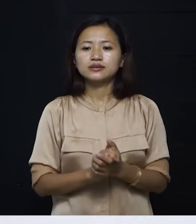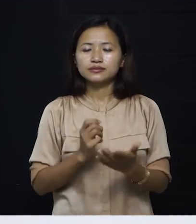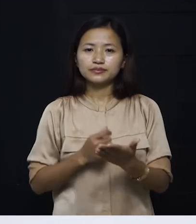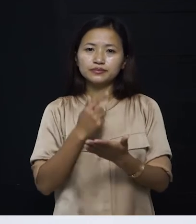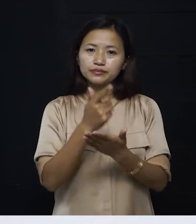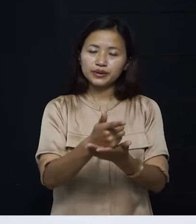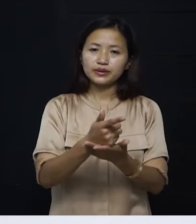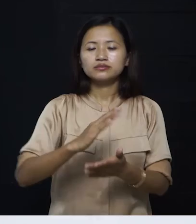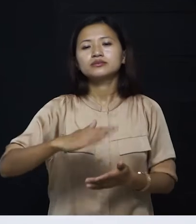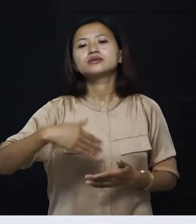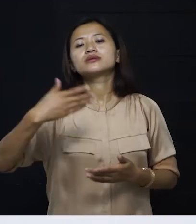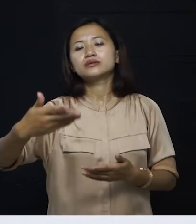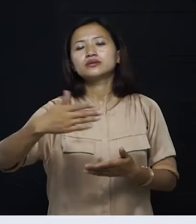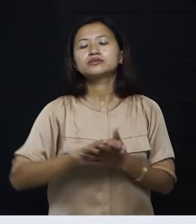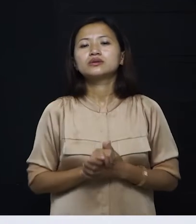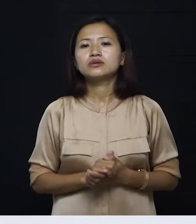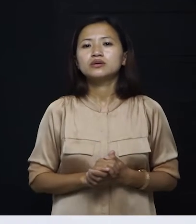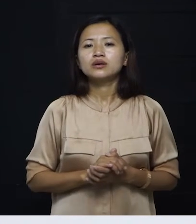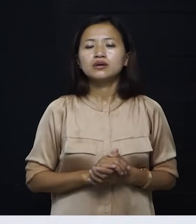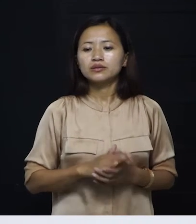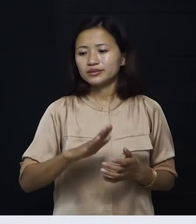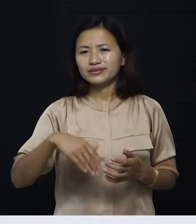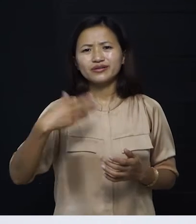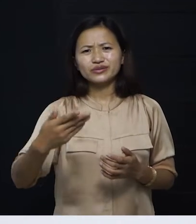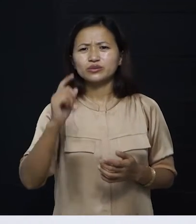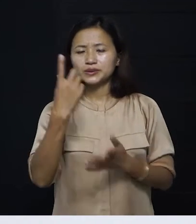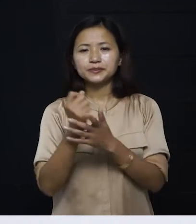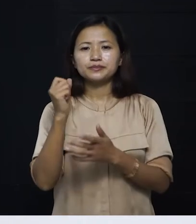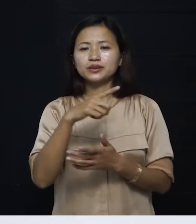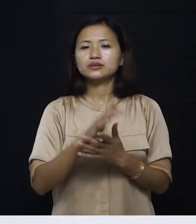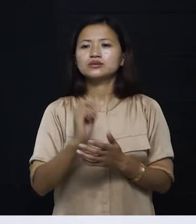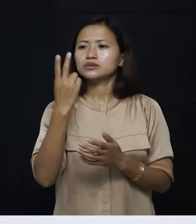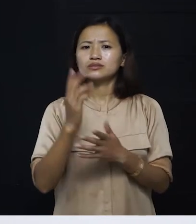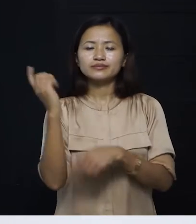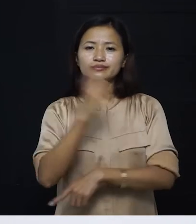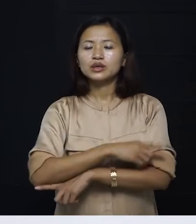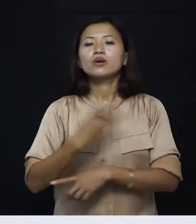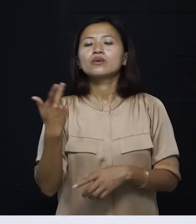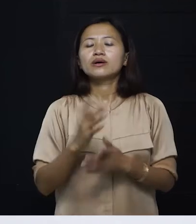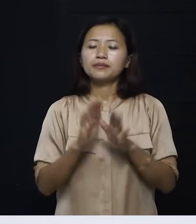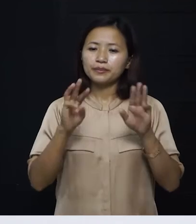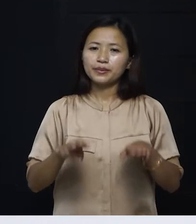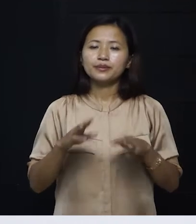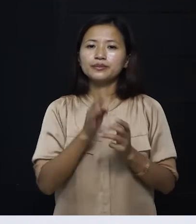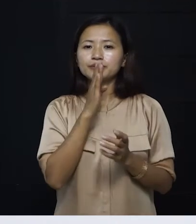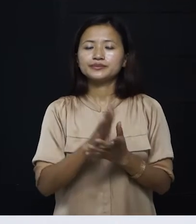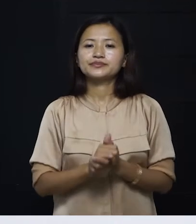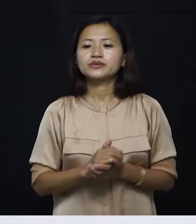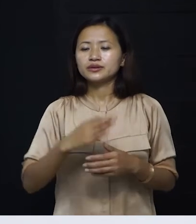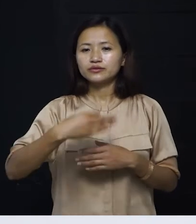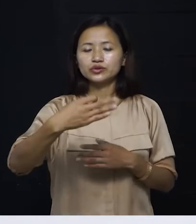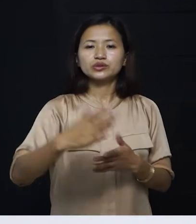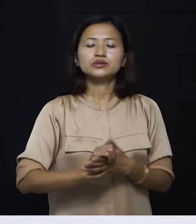pay it later on. Maybe later on or maybe after 1 month or after 2 days or whatever it may be, okay? With the promise of